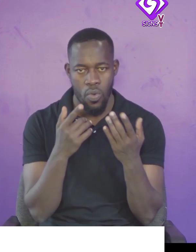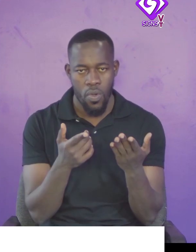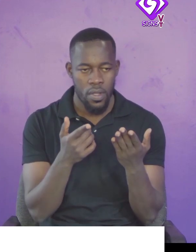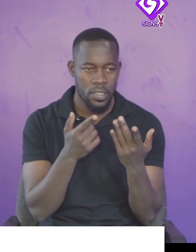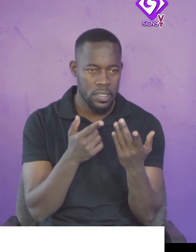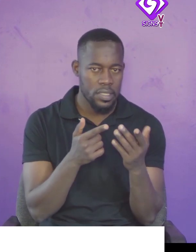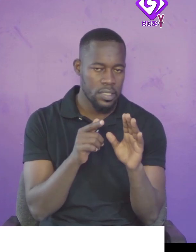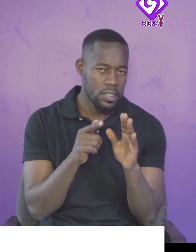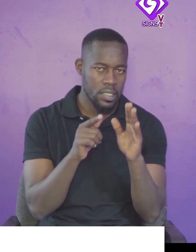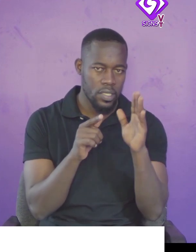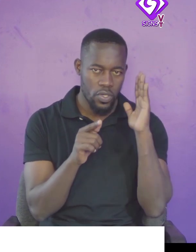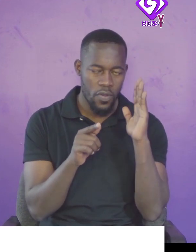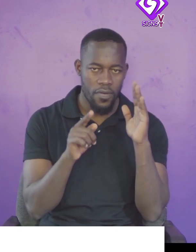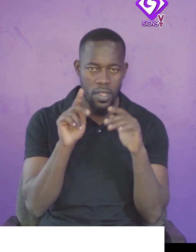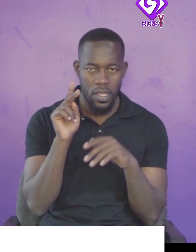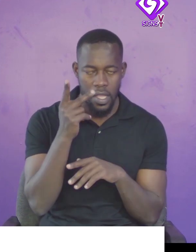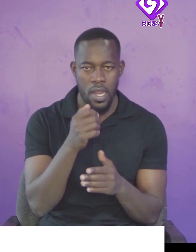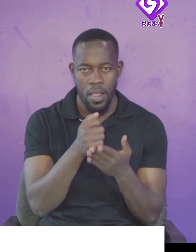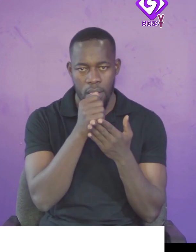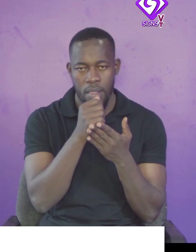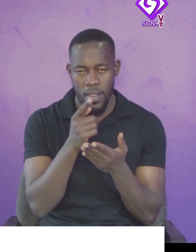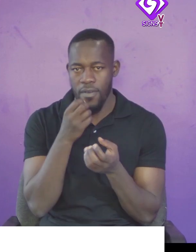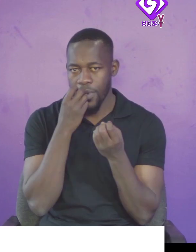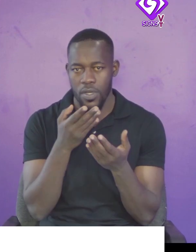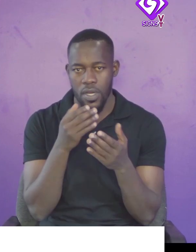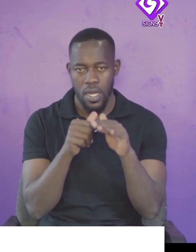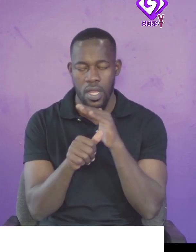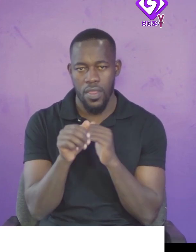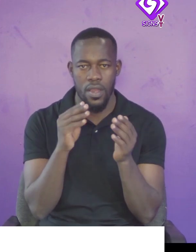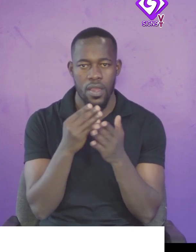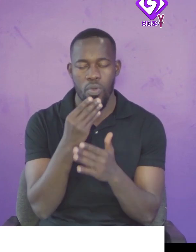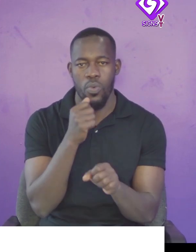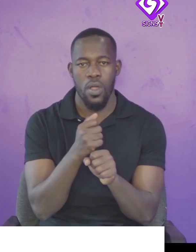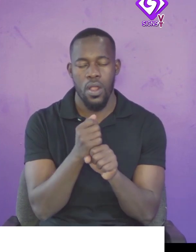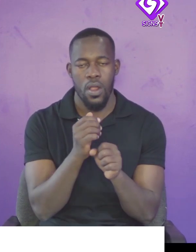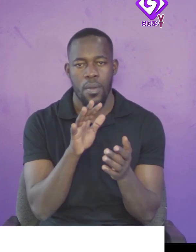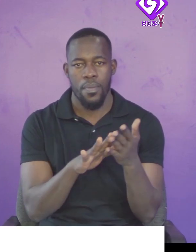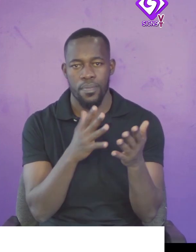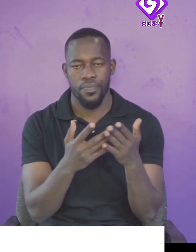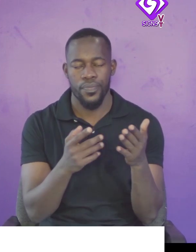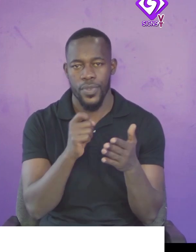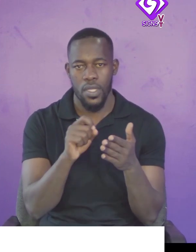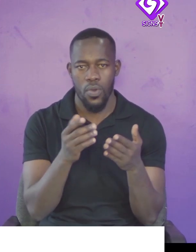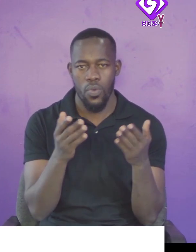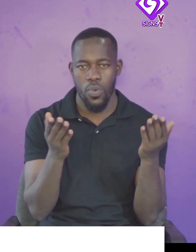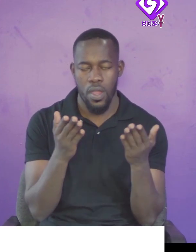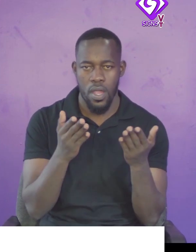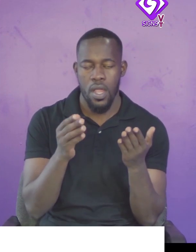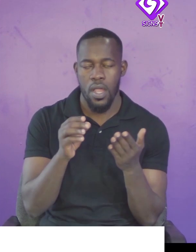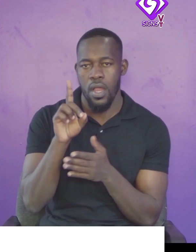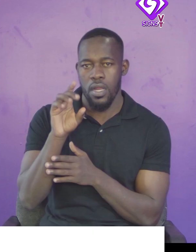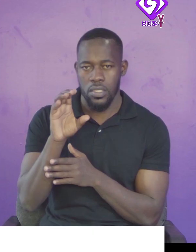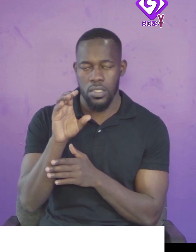health information under the new 5-year cooperation framework signed in Washington, D.C.